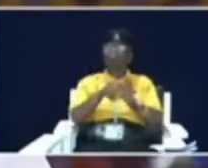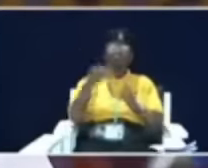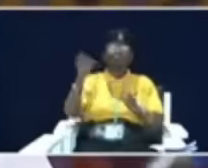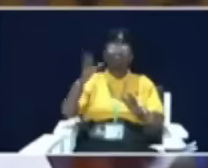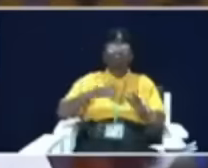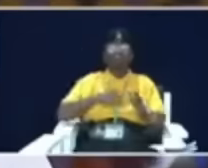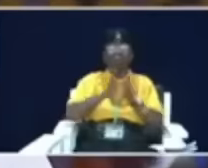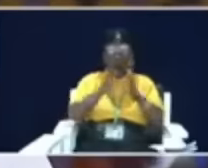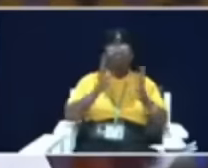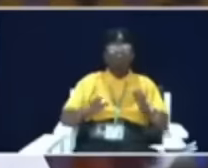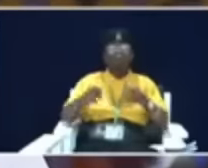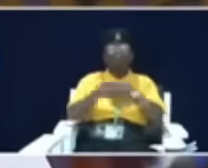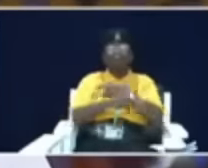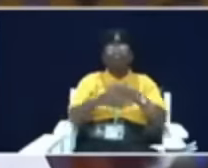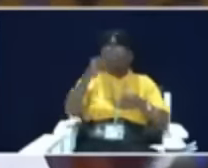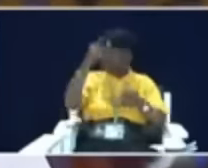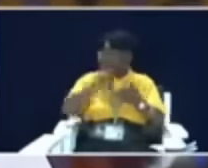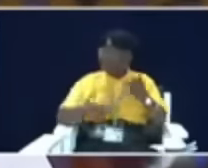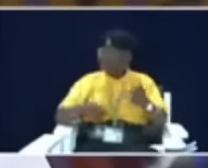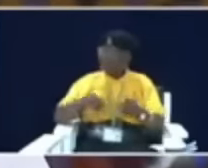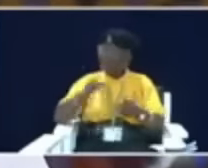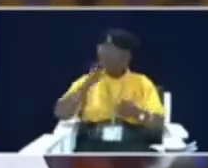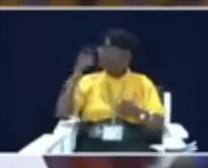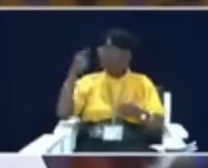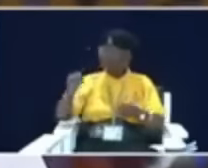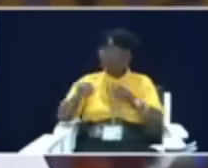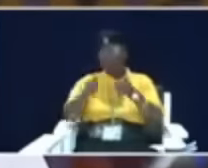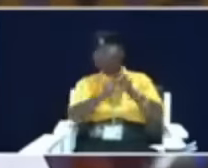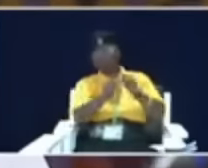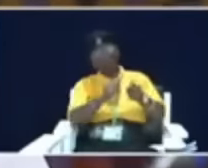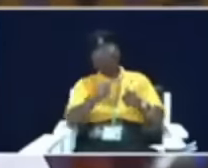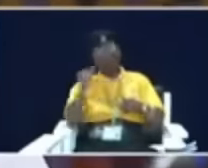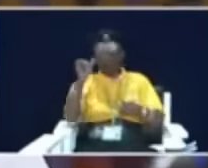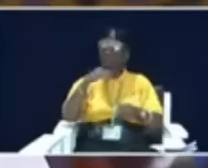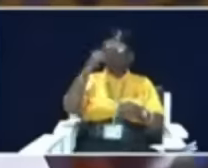the problem with two people?" They said, "Somebody's about to die."